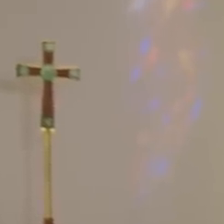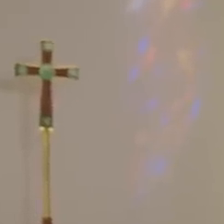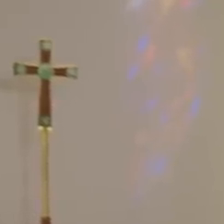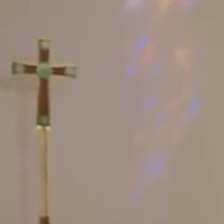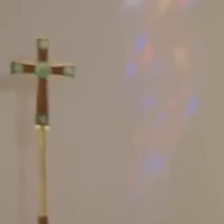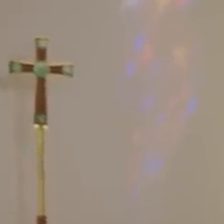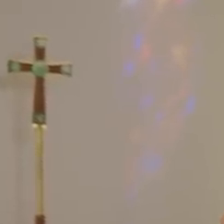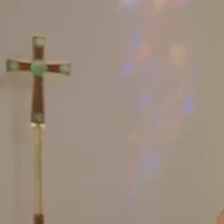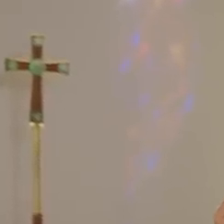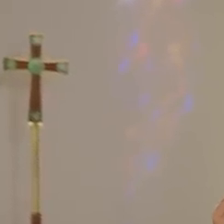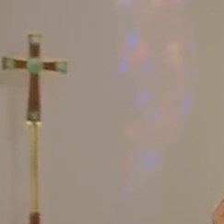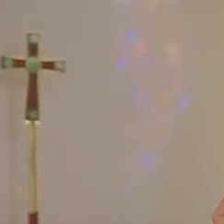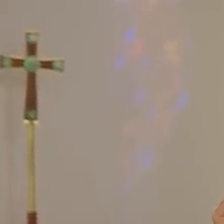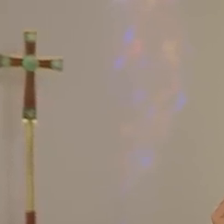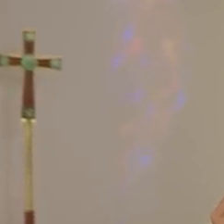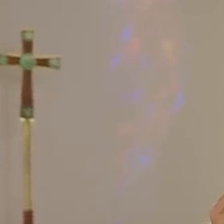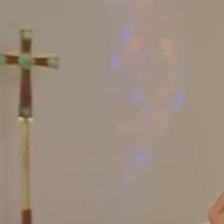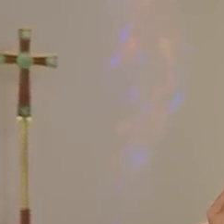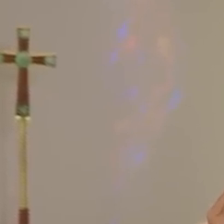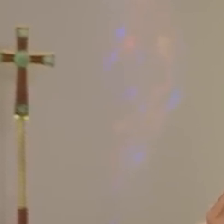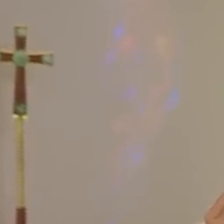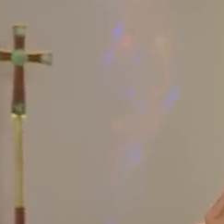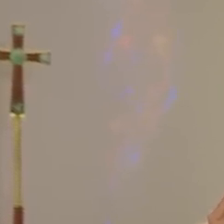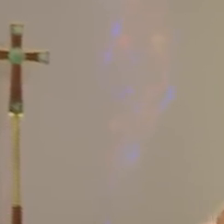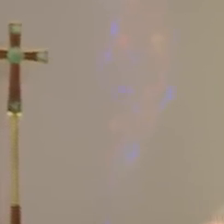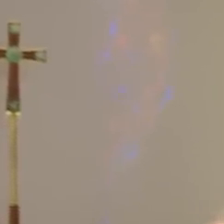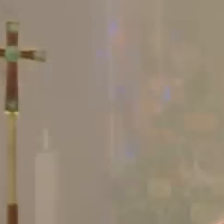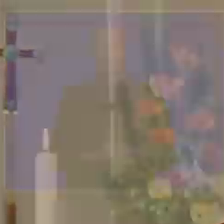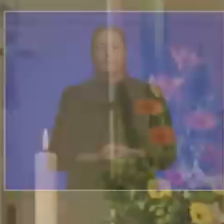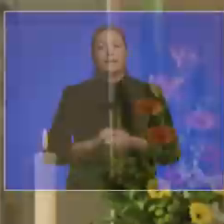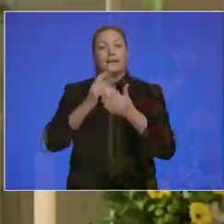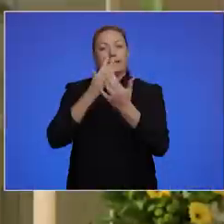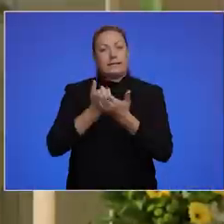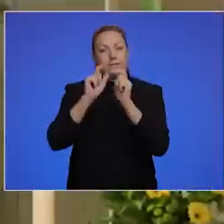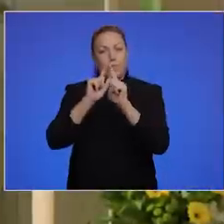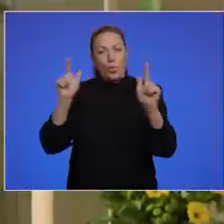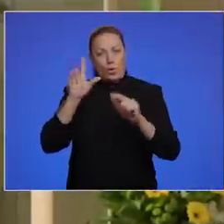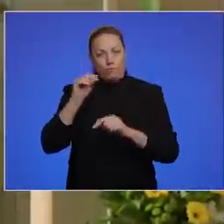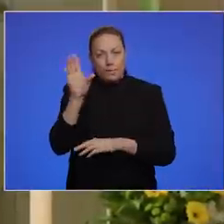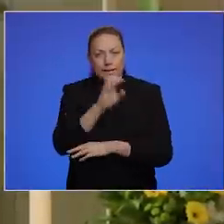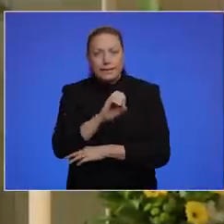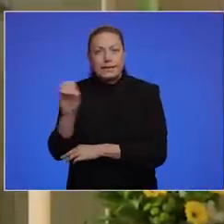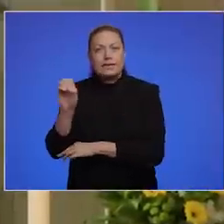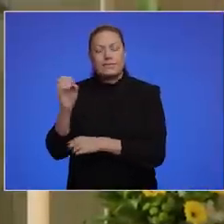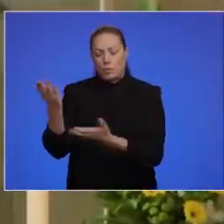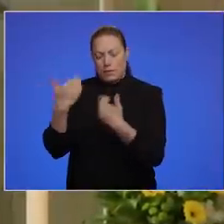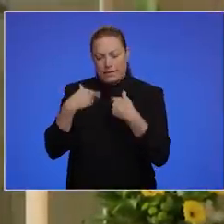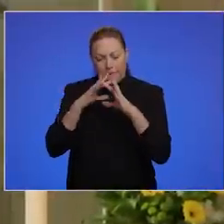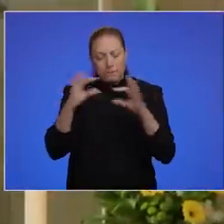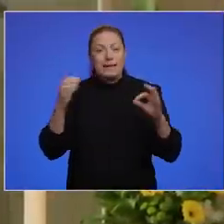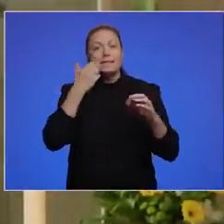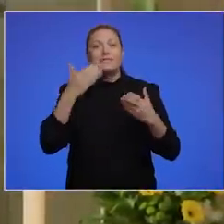And lead us not into temptation But deliver us from evil Deliver us, Lord, we pray, from every evil